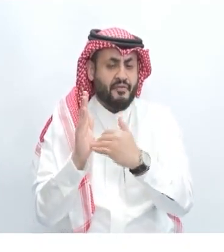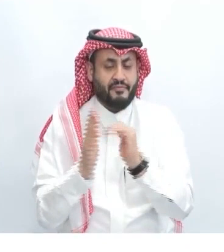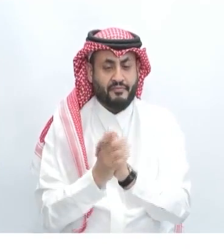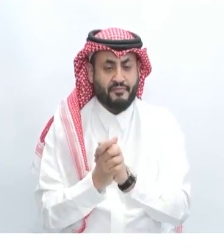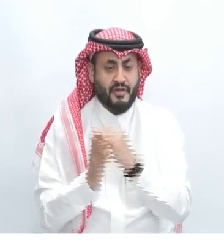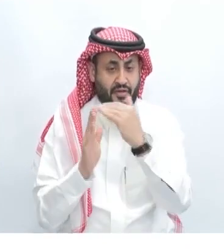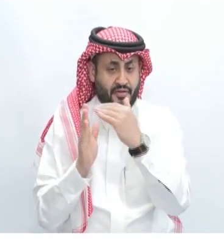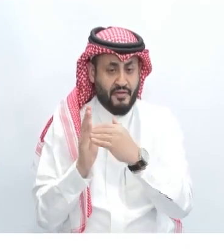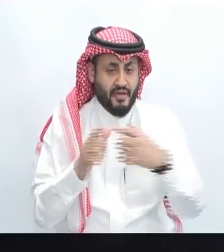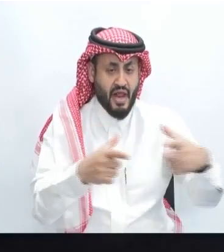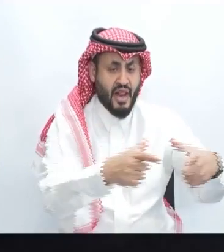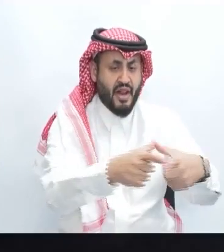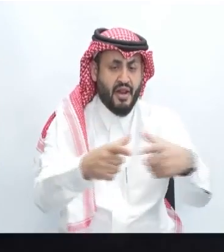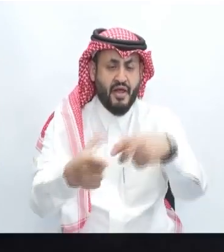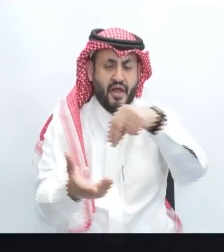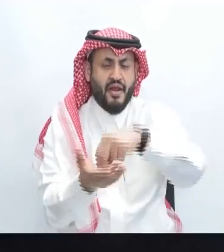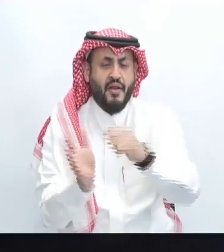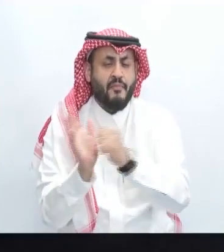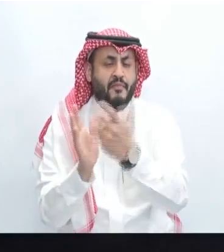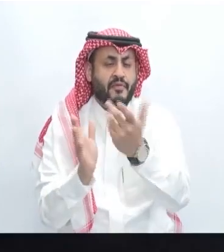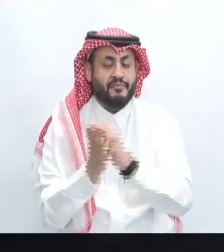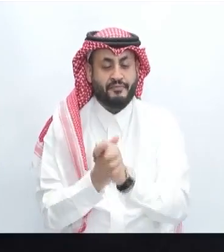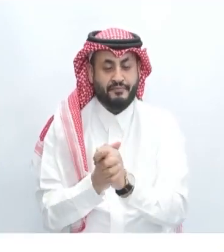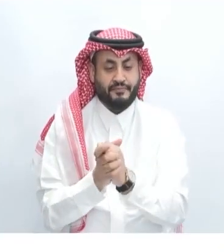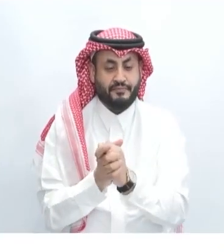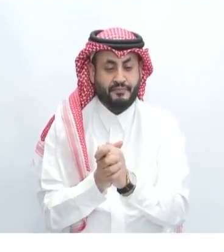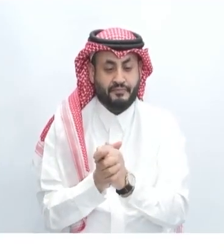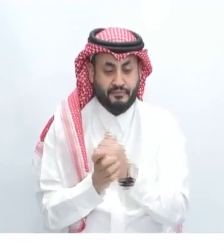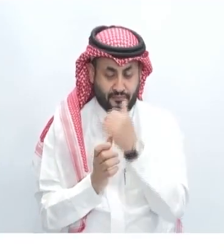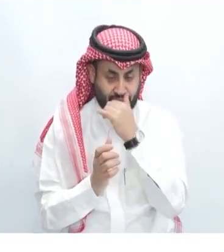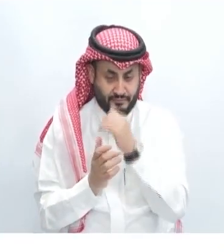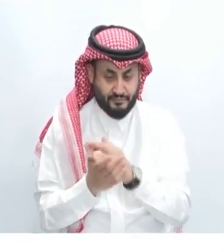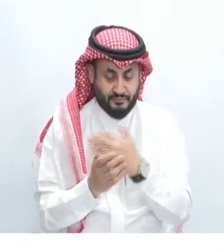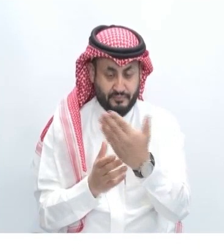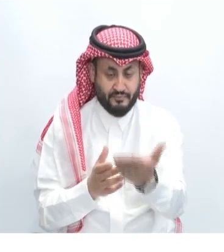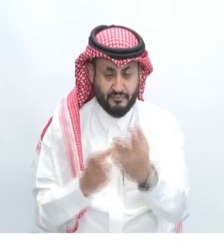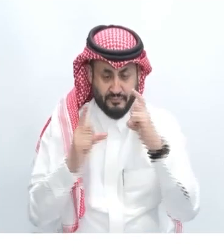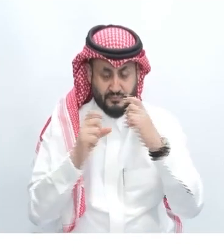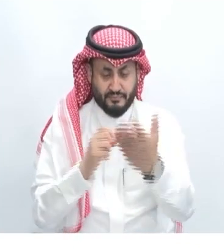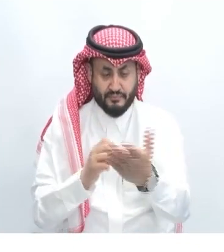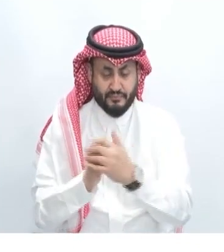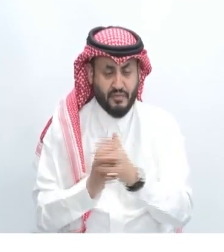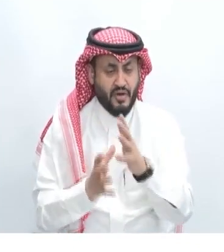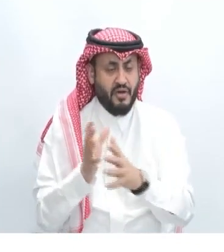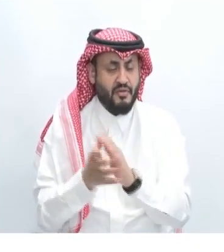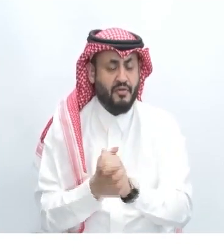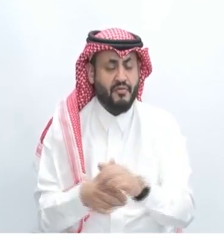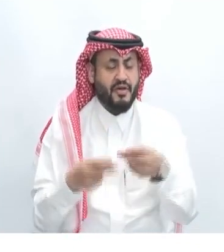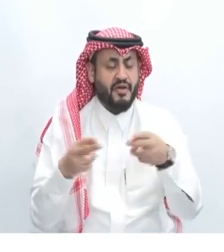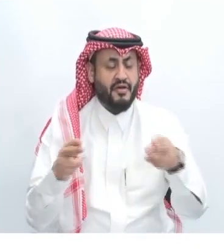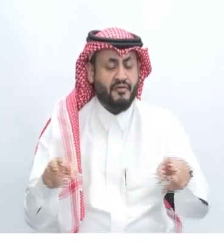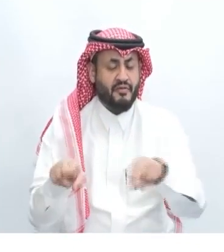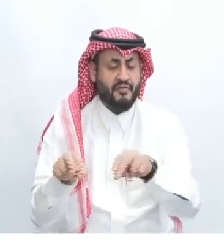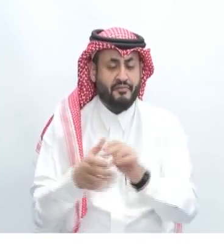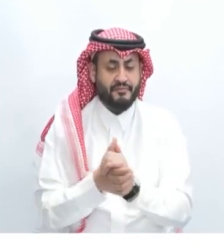habitats, which means the place they live. So what we did is that we talk about different animals,